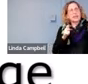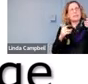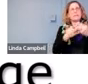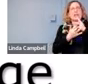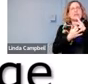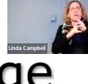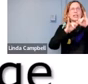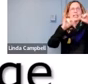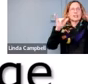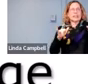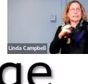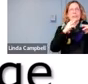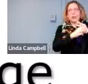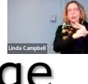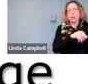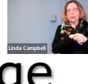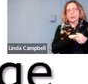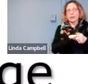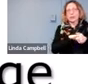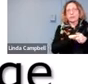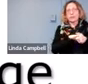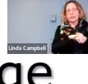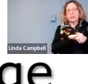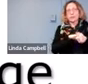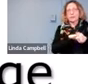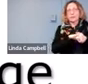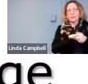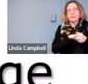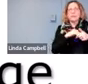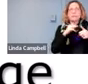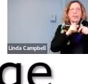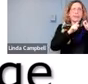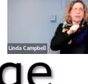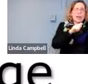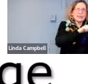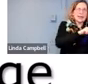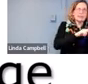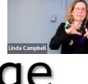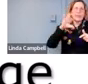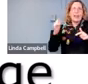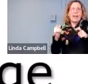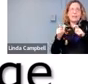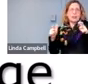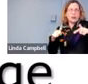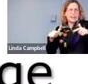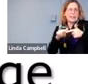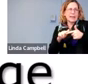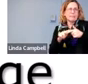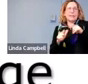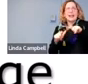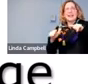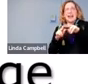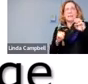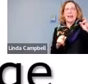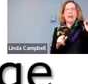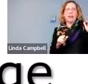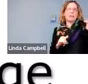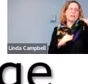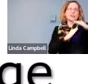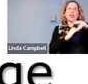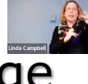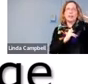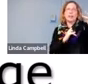The Great Lakes is one of the largest freshwater ecosystems in the world. The Great Lakes and the African Great